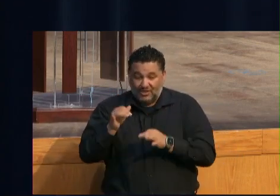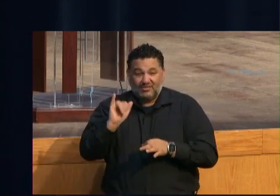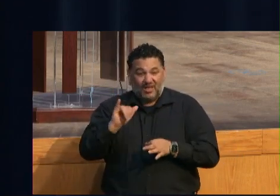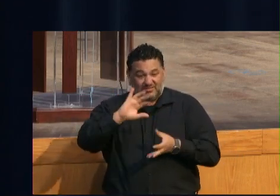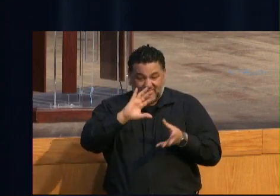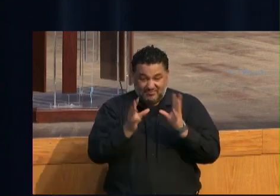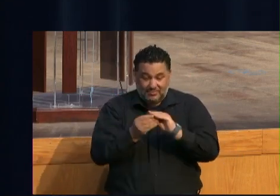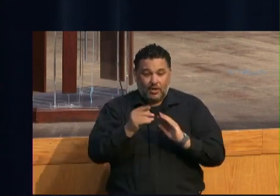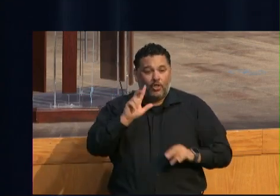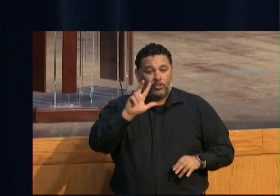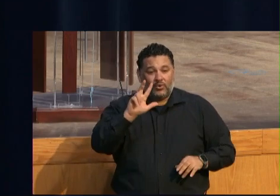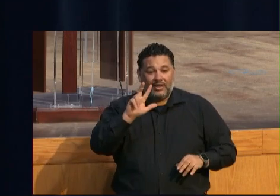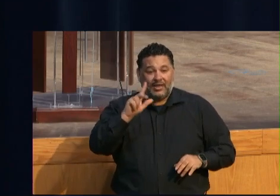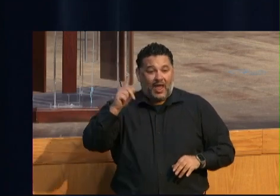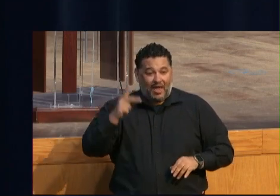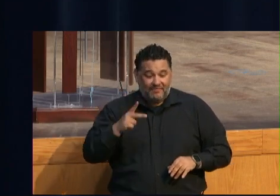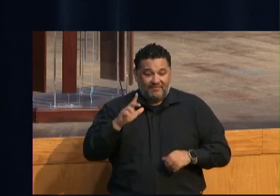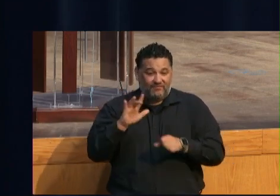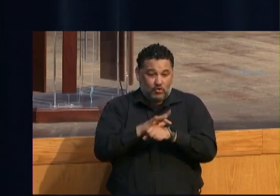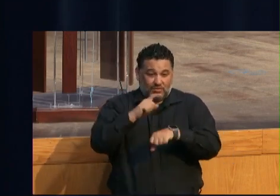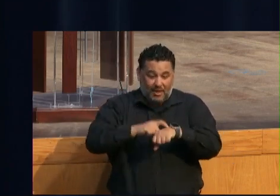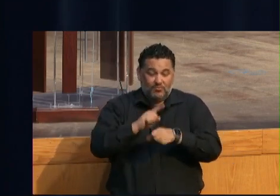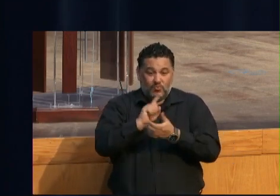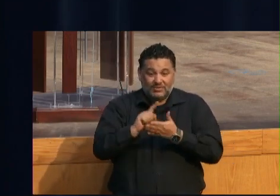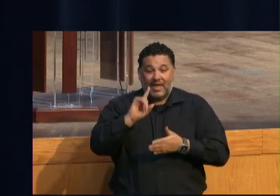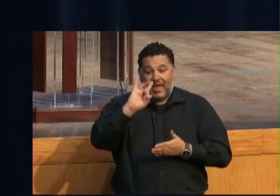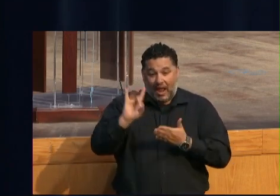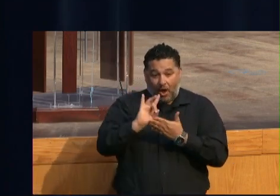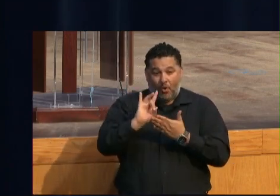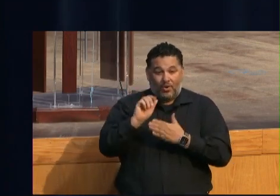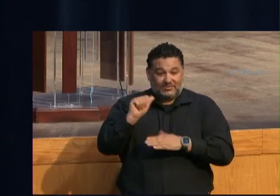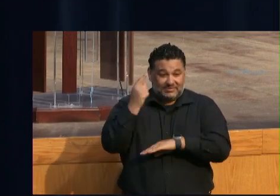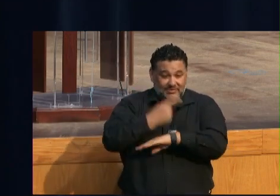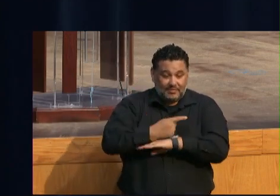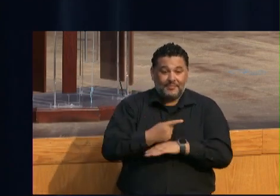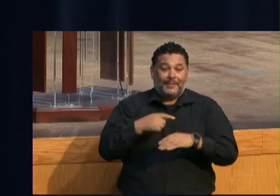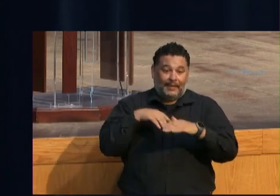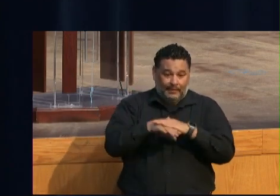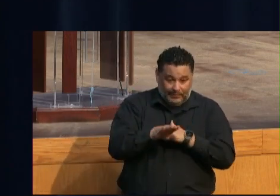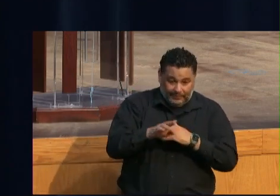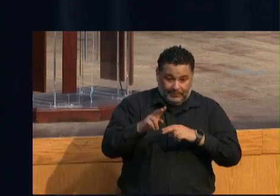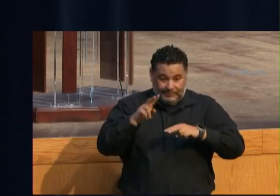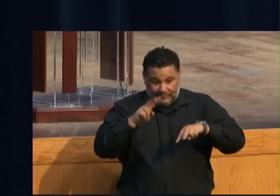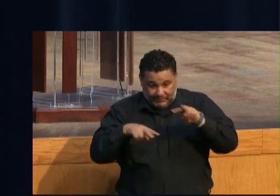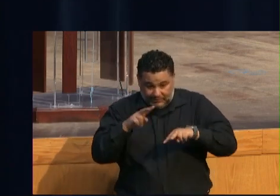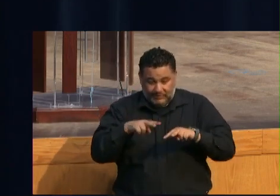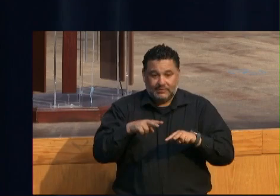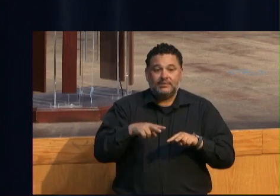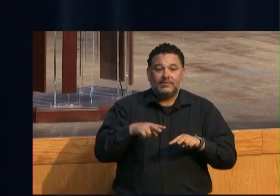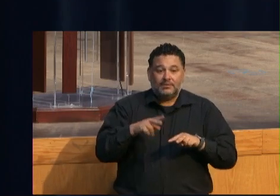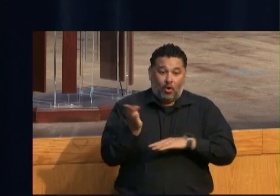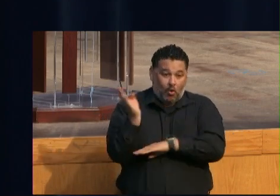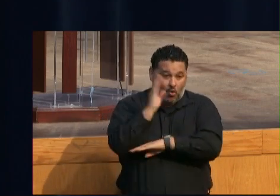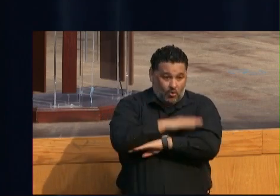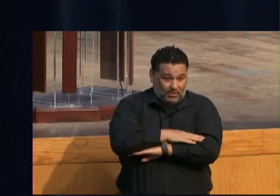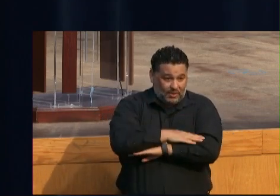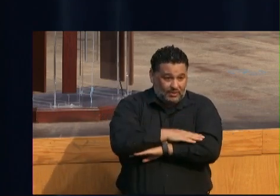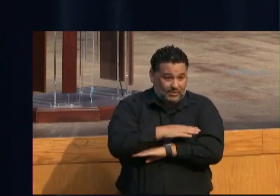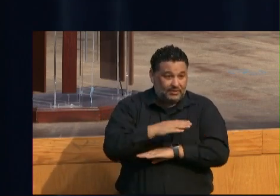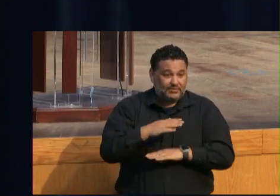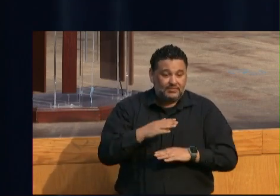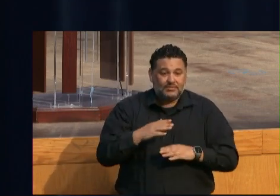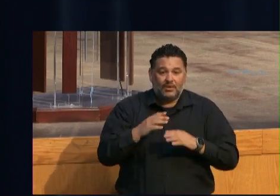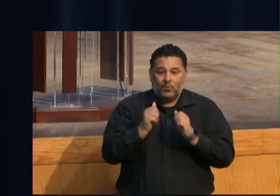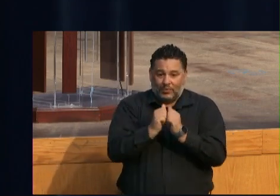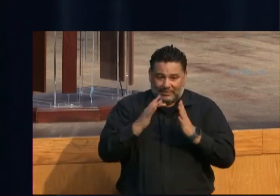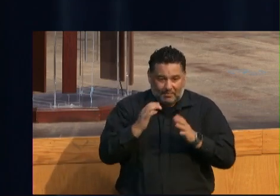3.5 full-time weeks of 8-hour days just going in there and spending all day without